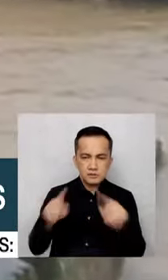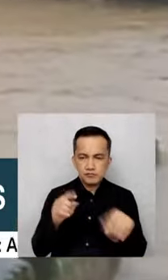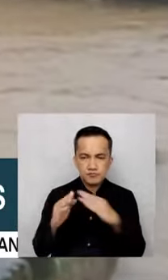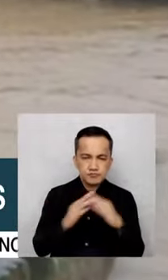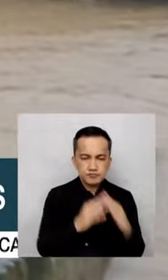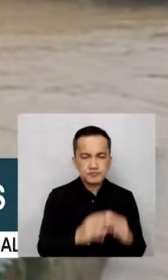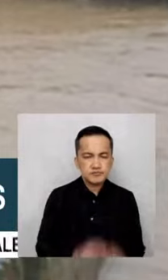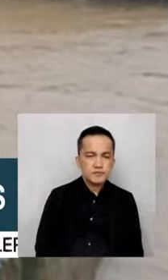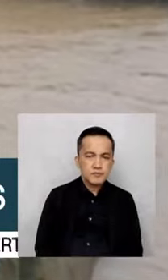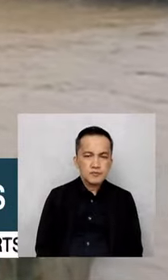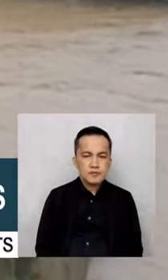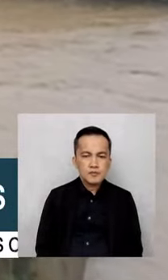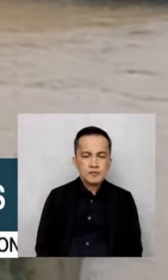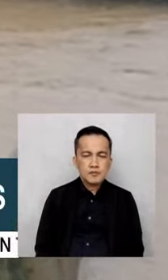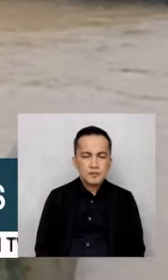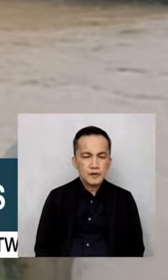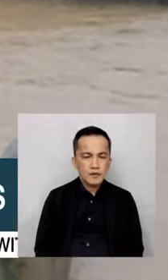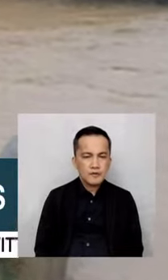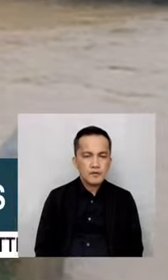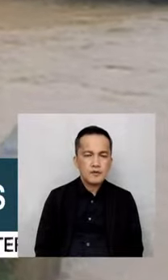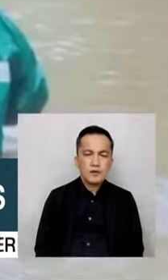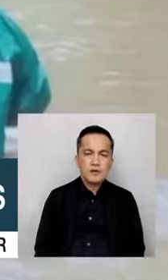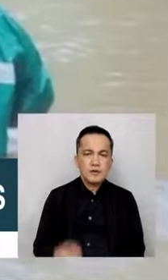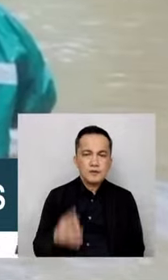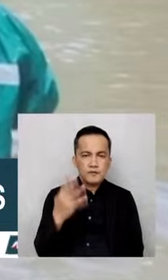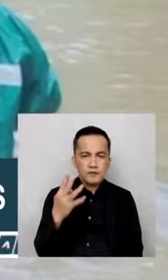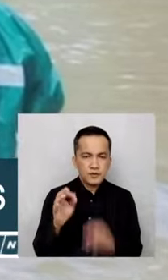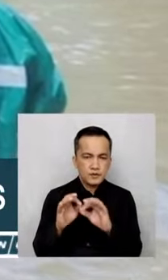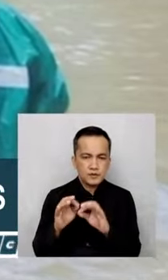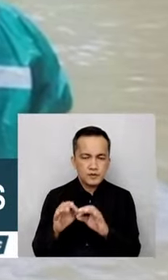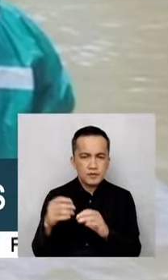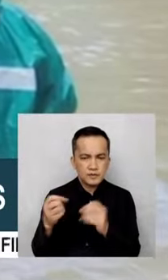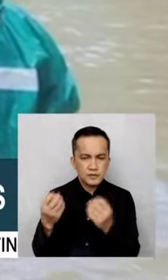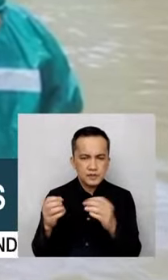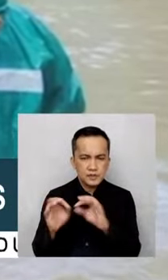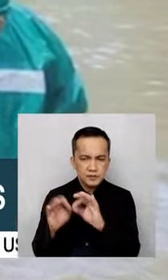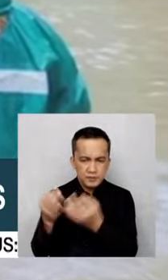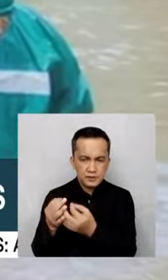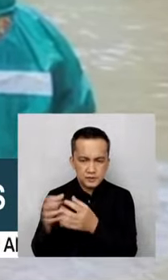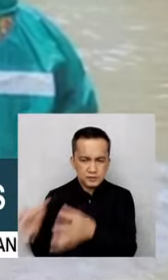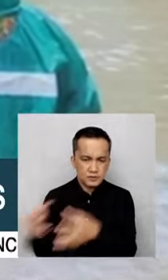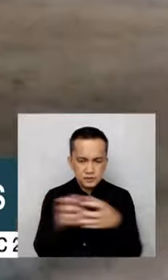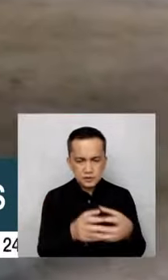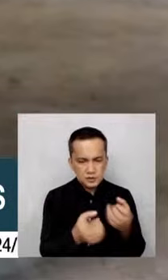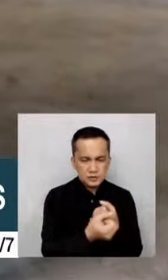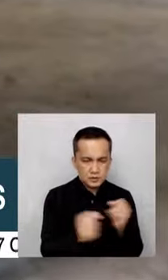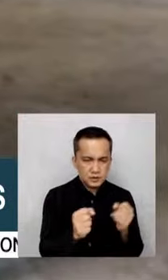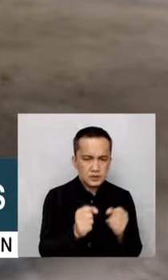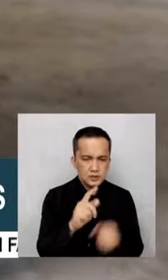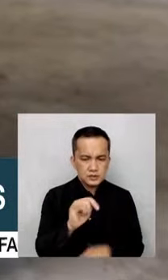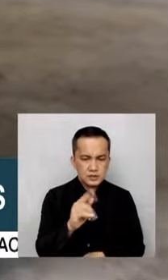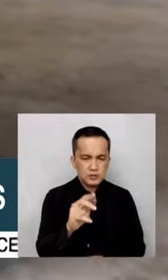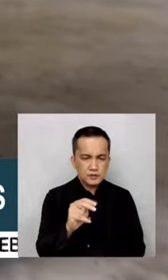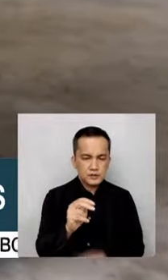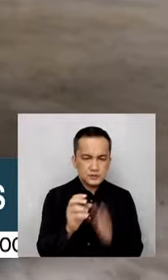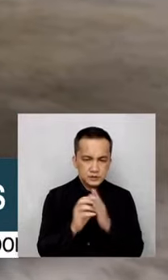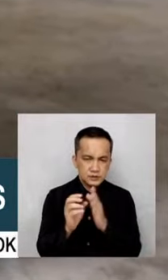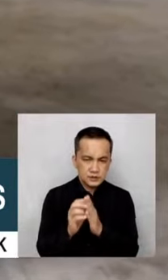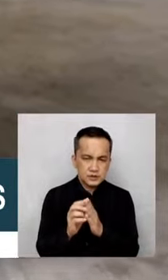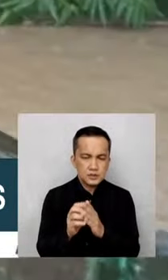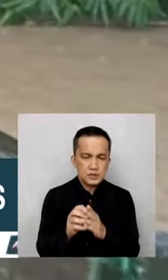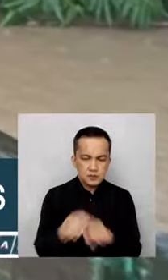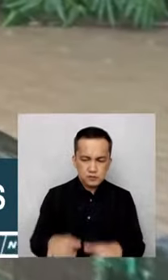Around 12 families from Barangay 110 Utap evacuated to the Tacloban City Convention Center as floodwaters